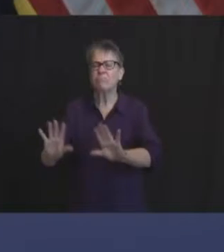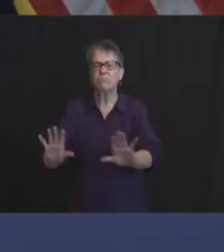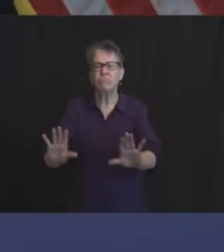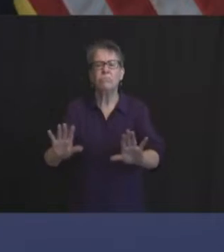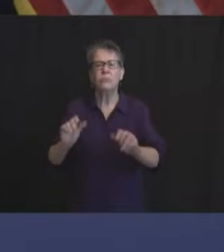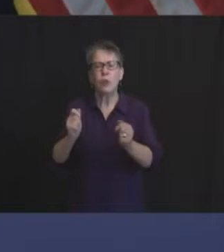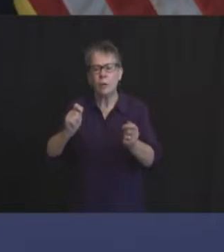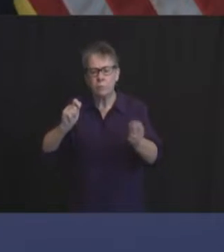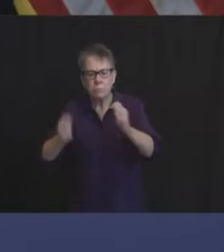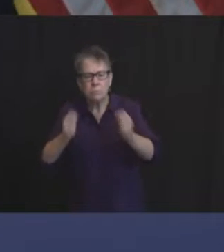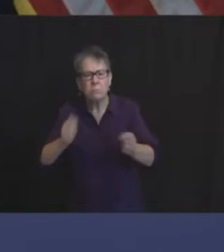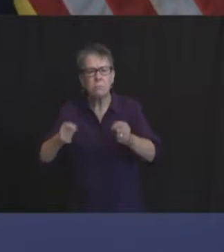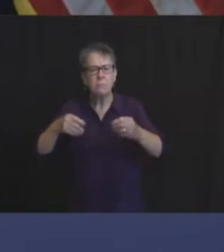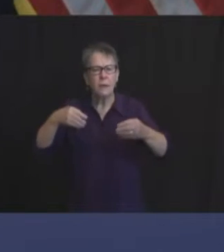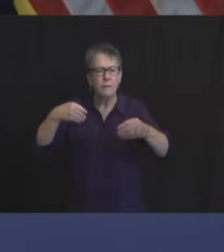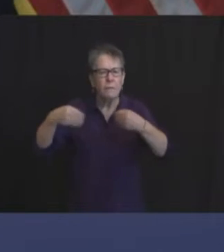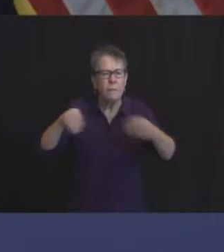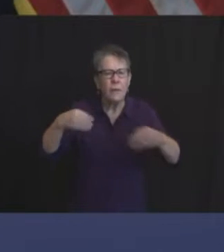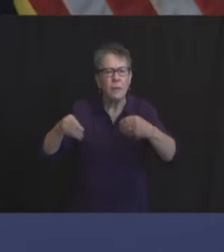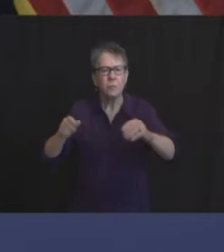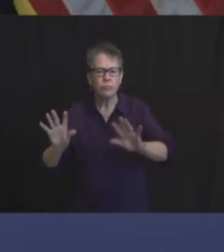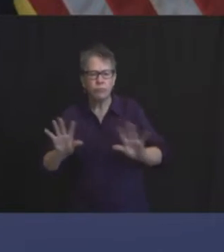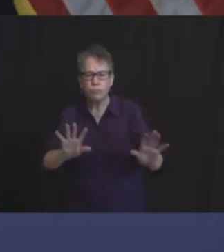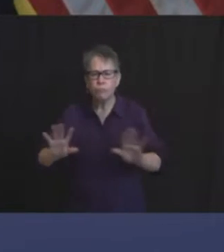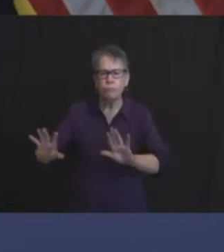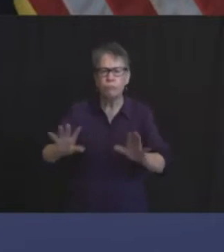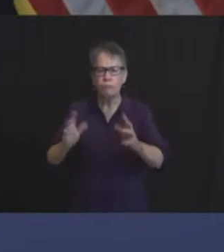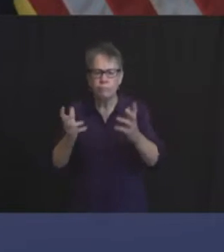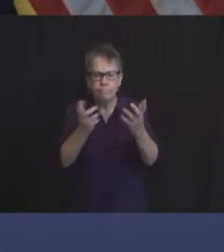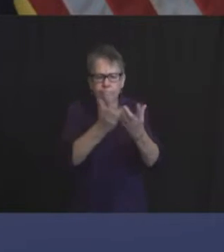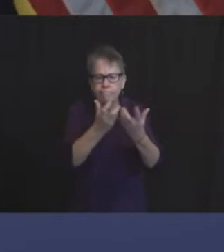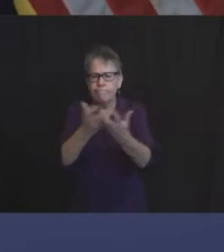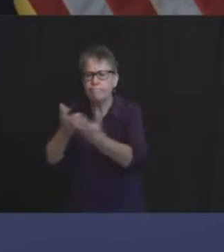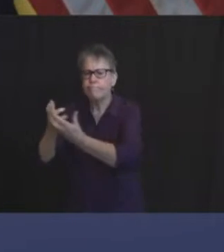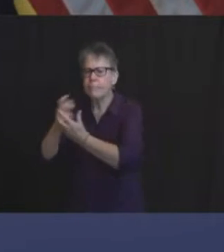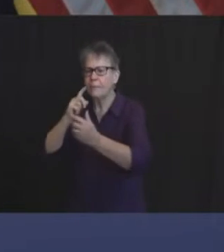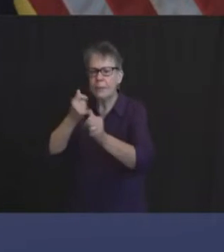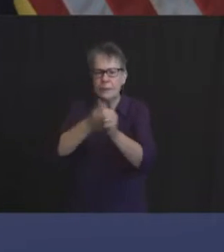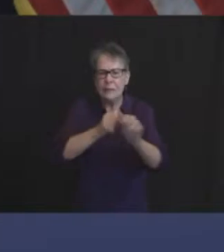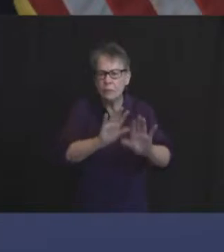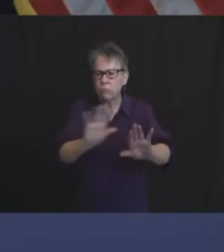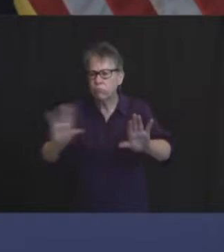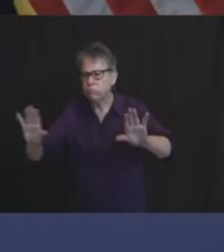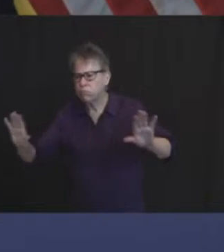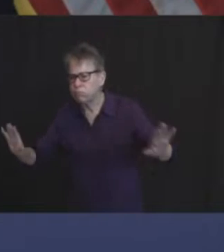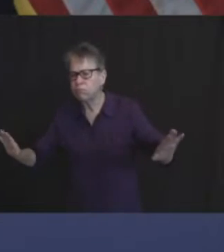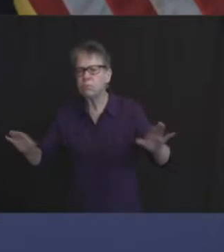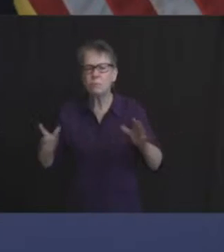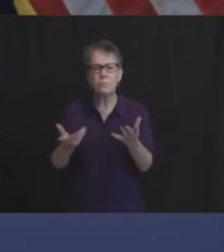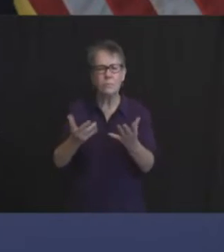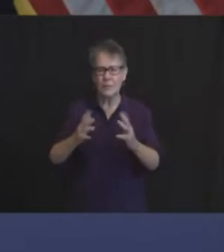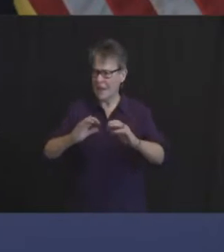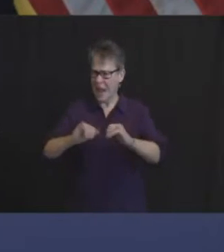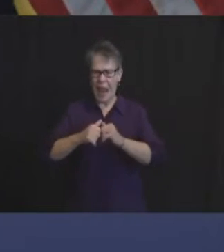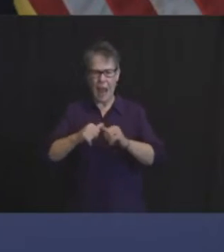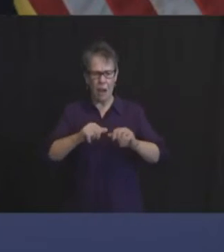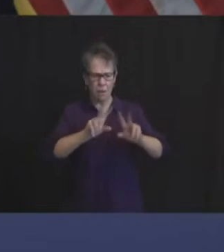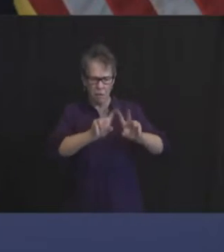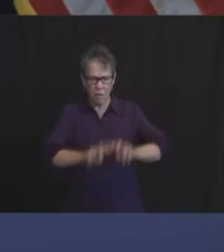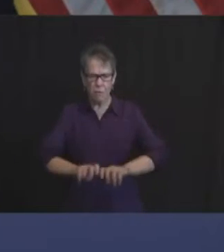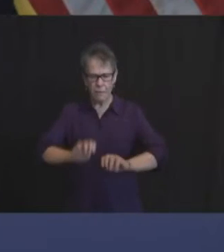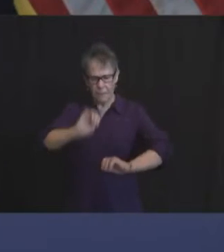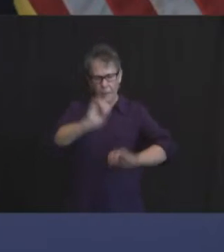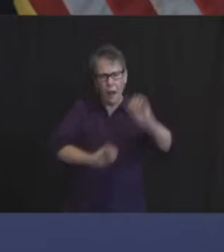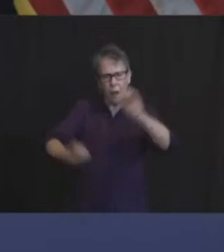student and educator performance data, and in how schools utilize their staffing resources.